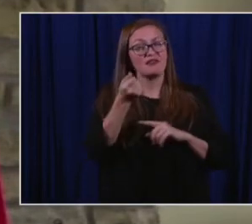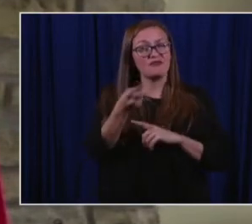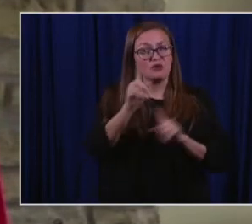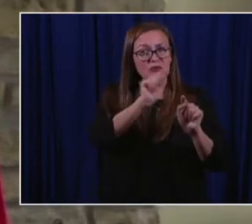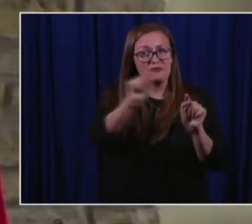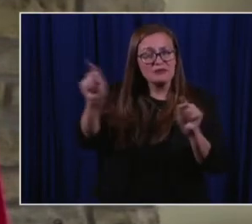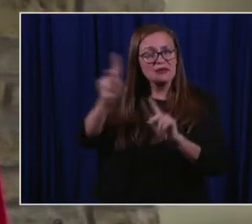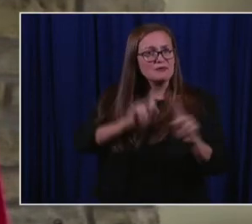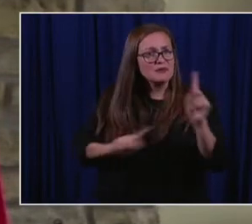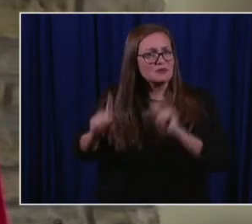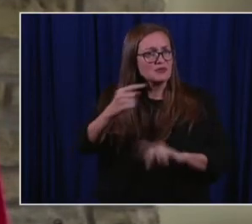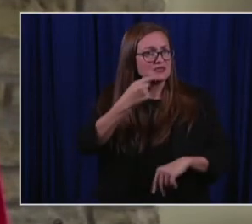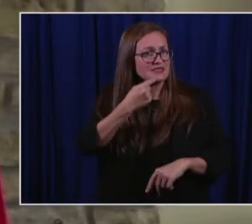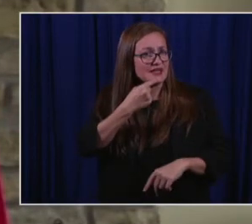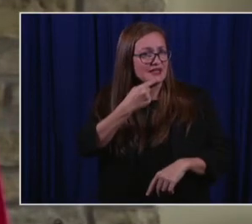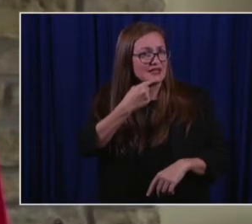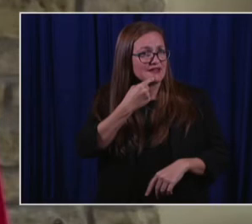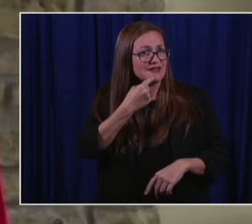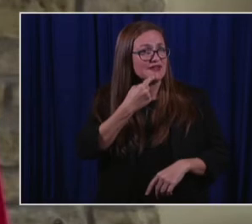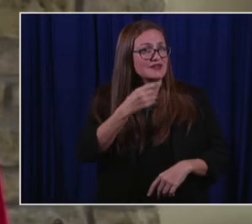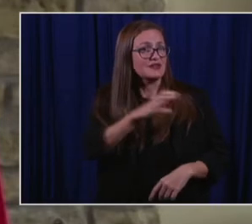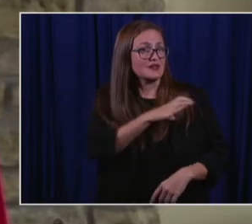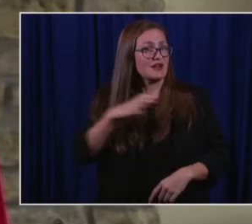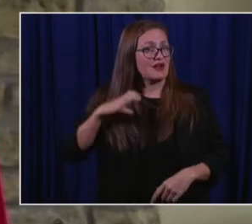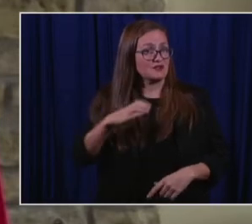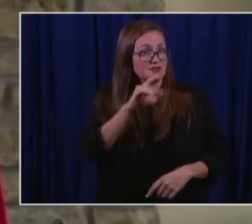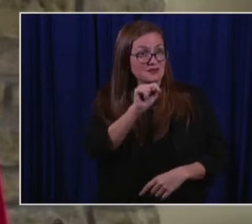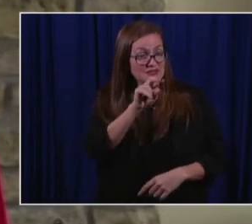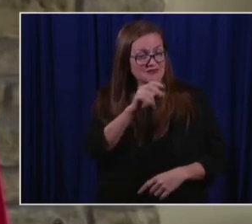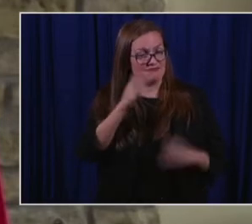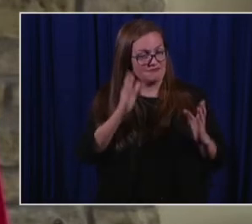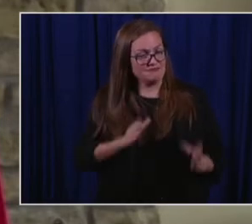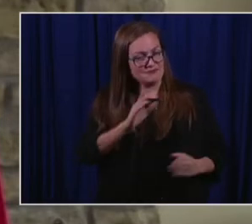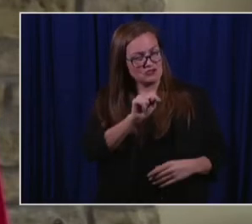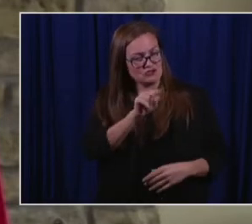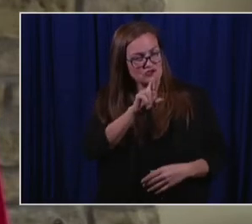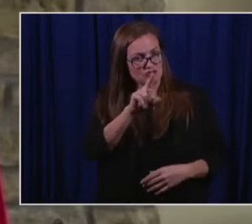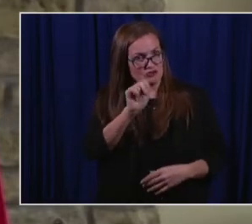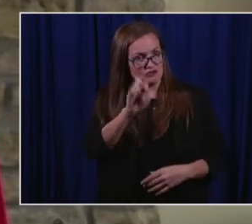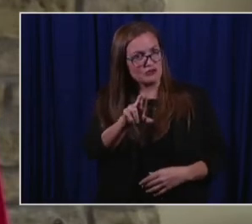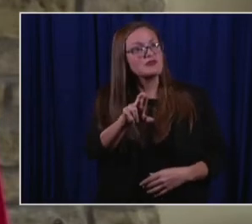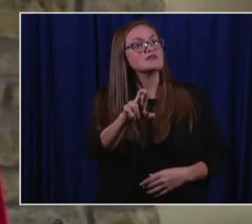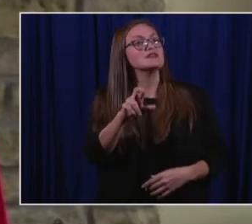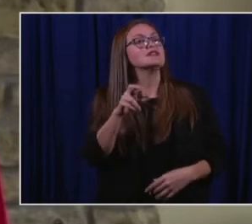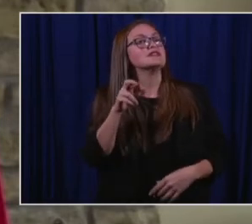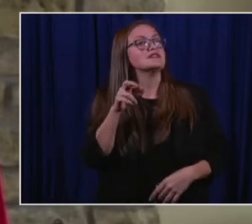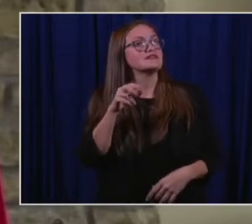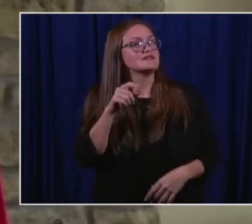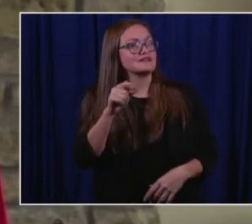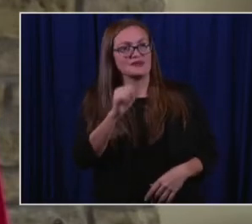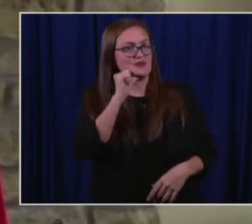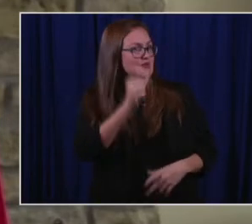Mike Turner was not picked as the Armed Services Ranking GOP member, which is kind of an